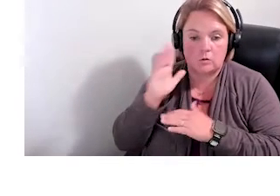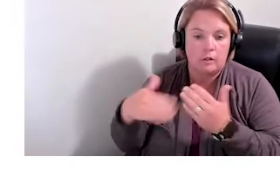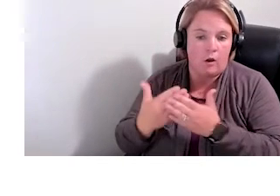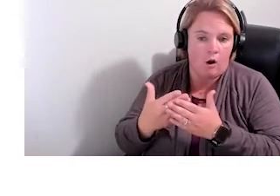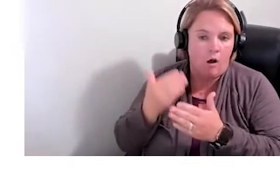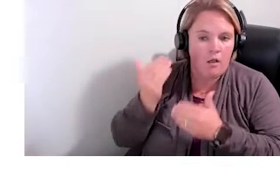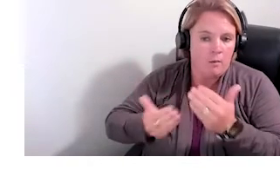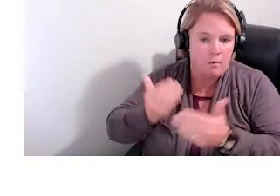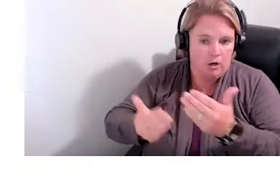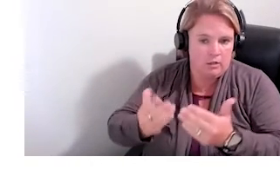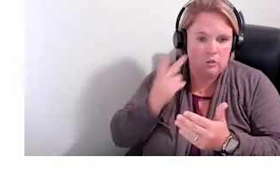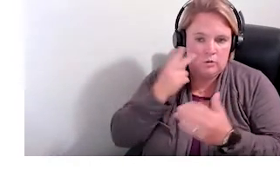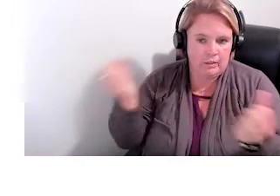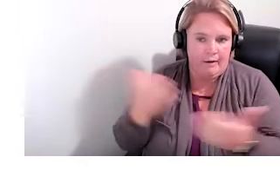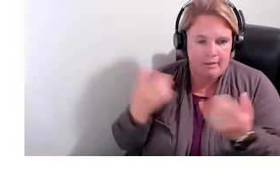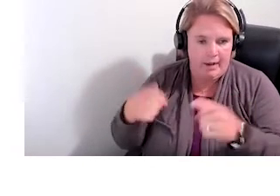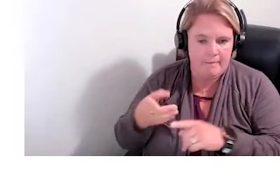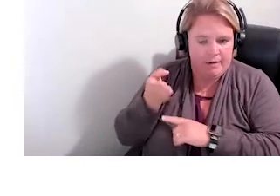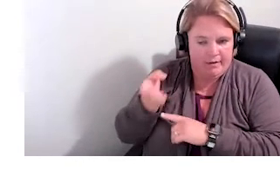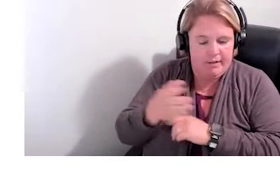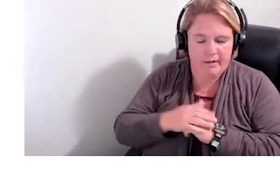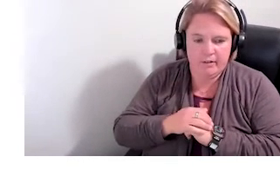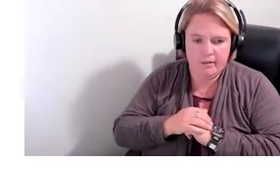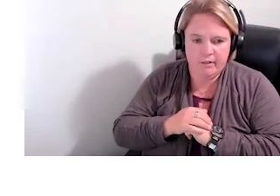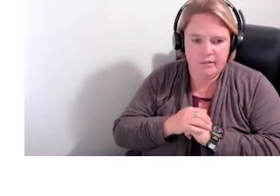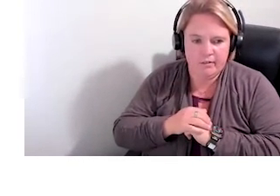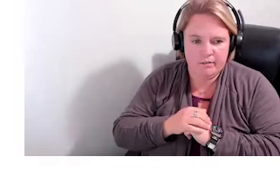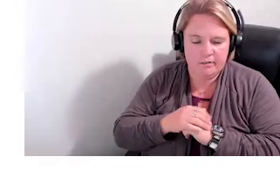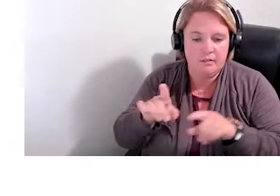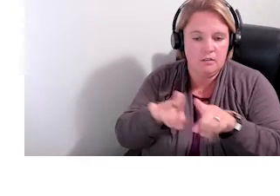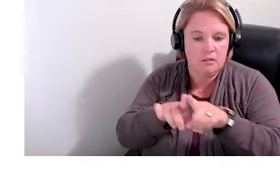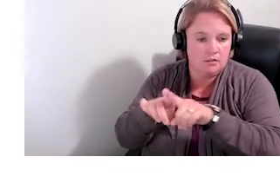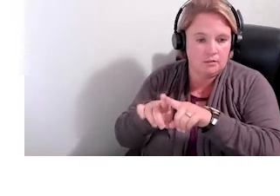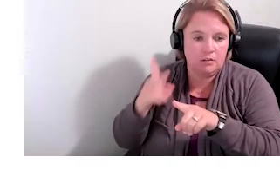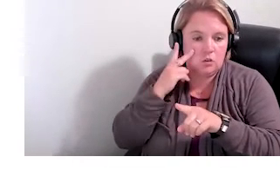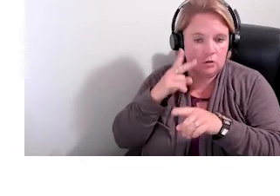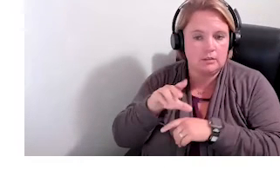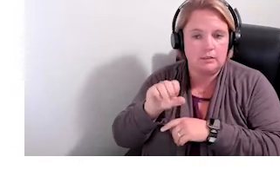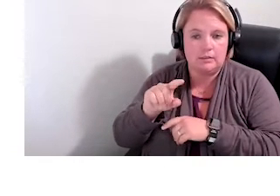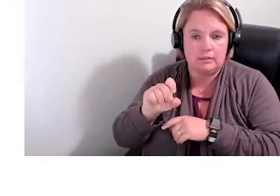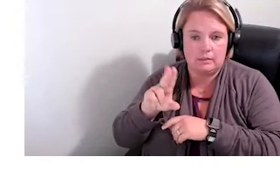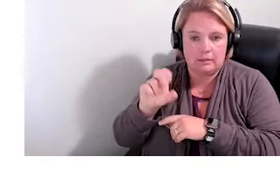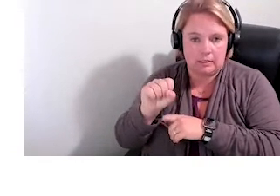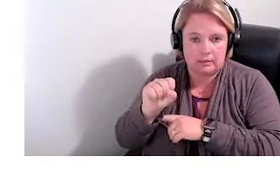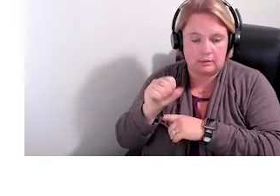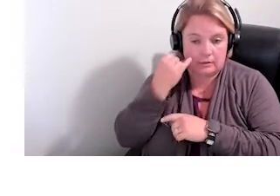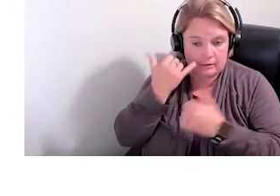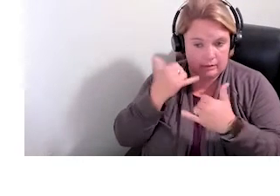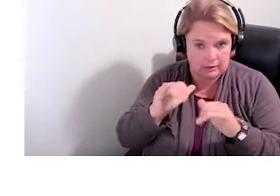you will be able to see it right there. As well as you will be able to see the status of the flag, whether it is still